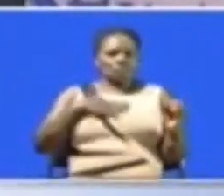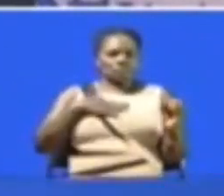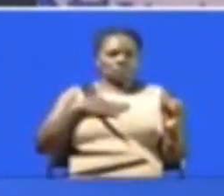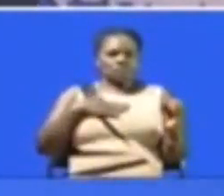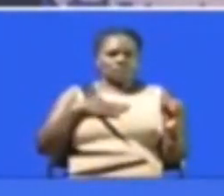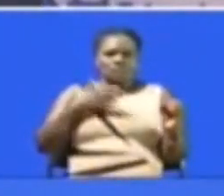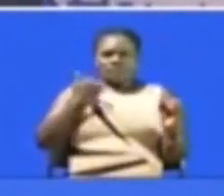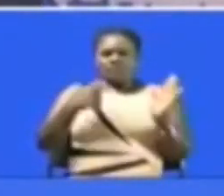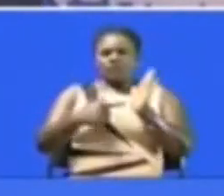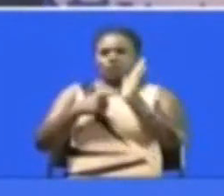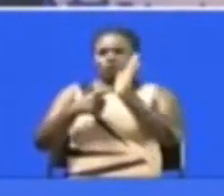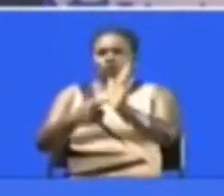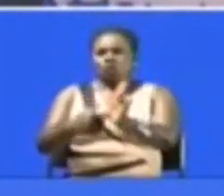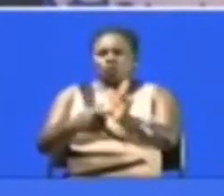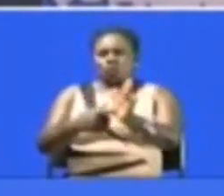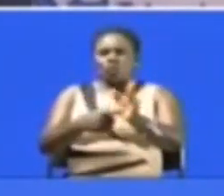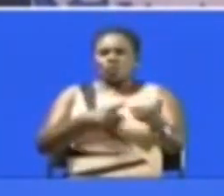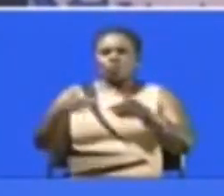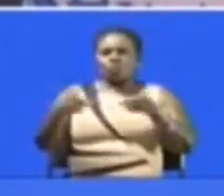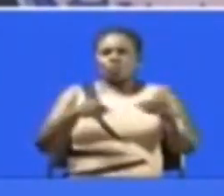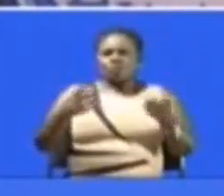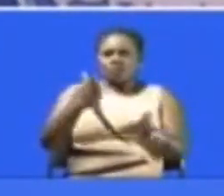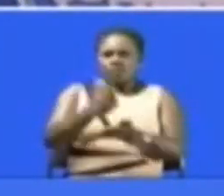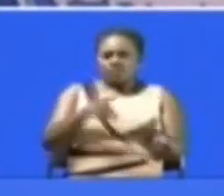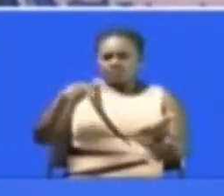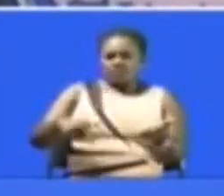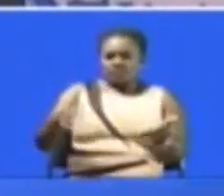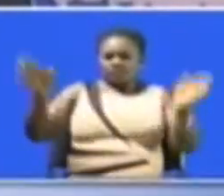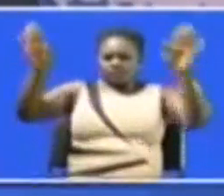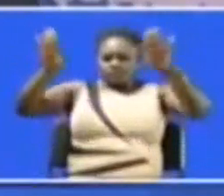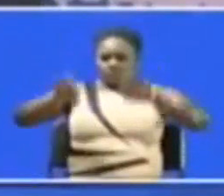Wacha tuanze ku highlight mambo ya utalii upande huu wa North Rift.